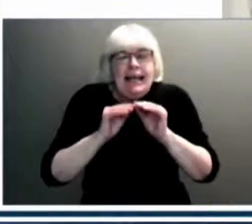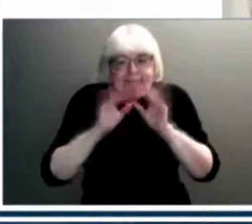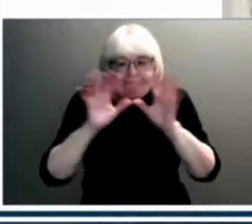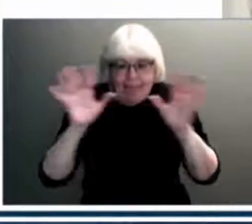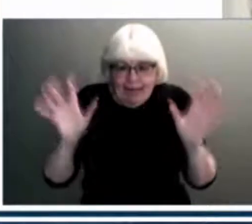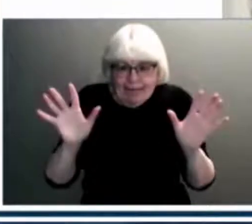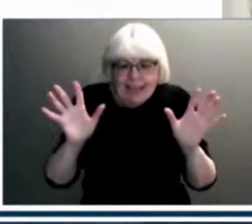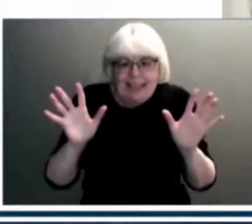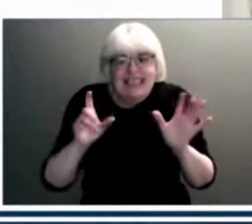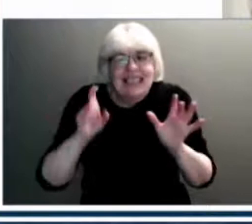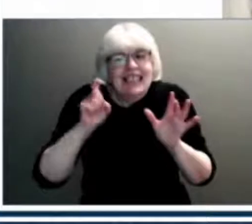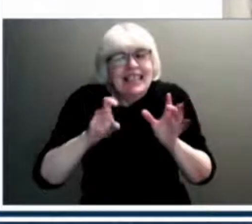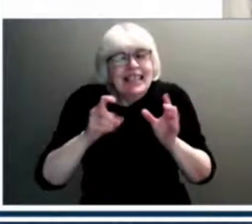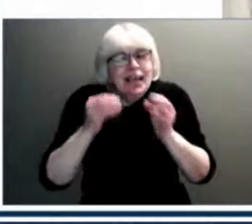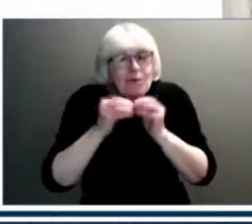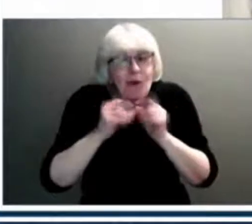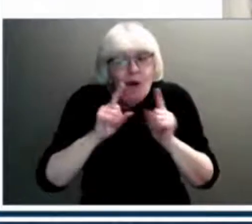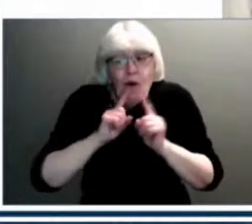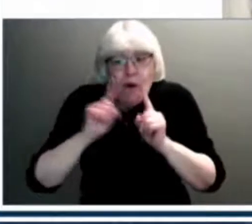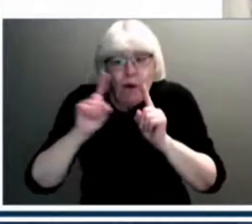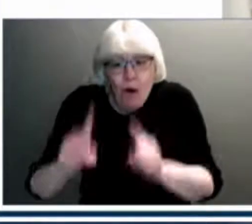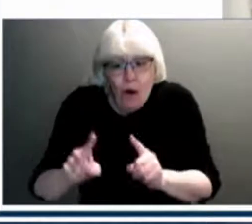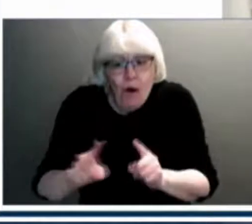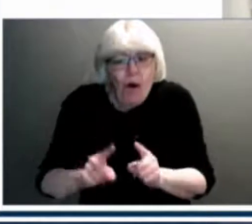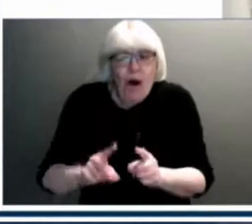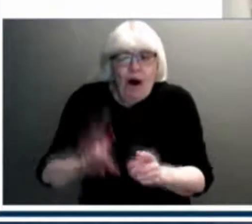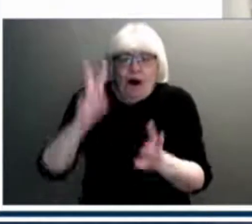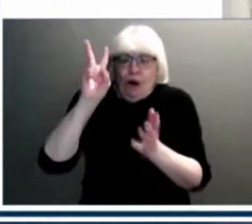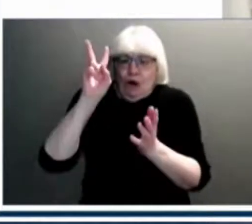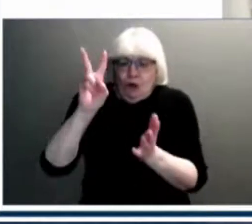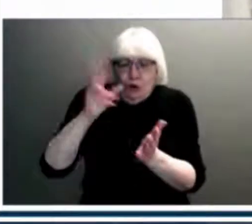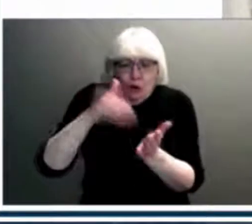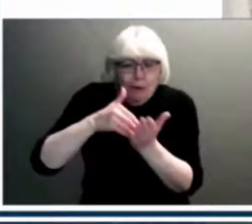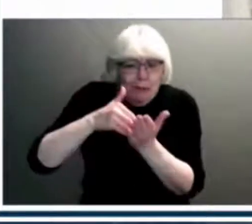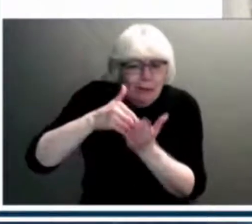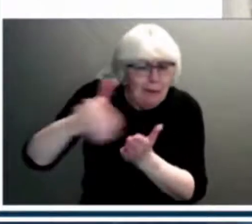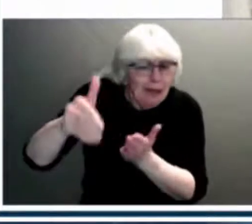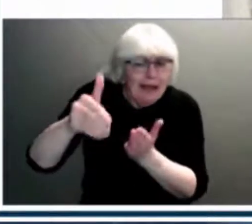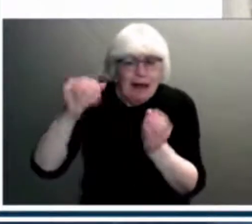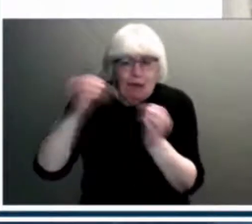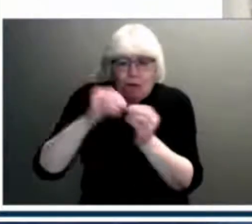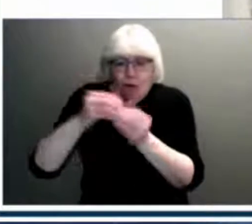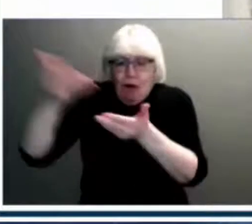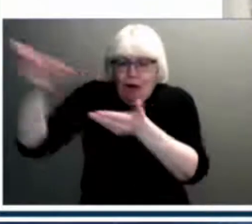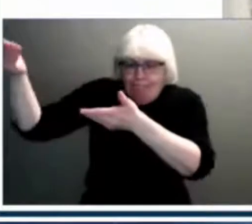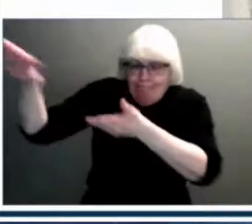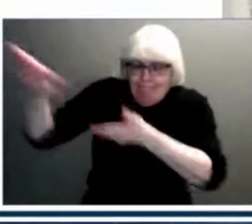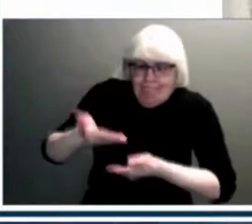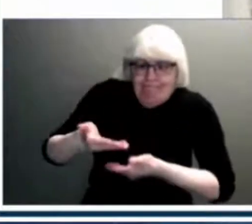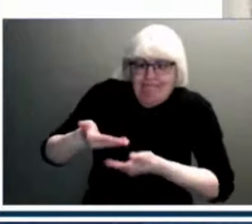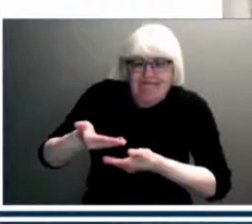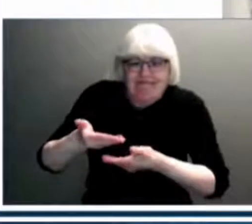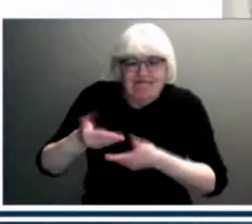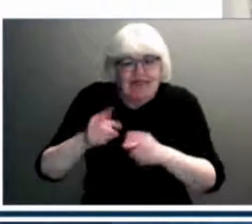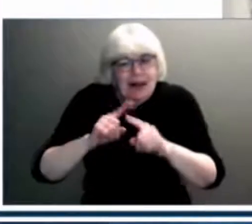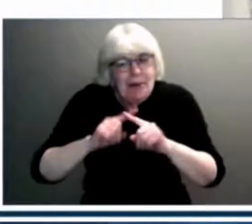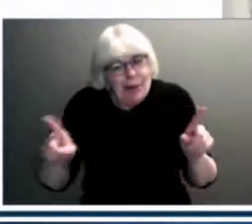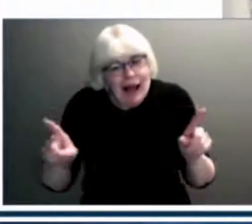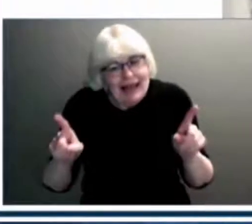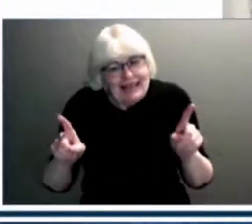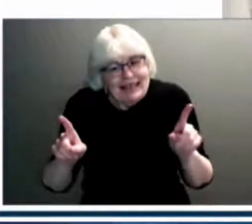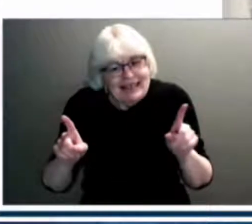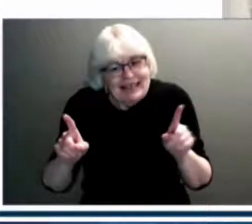more tests. That would be in addition to the federal allocation. So we continue to wait for those tests, but we're hopeful